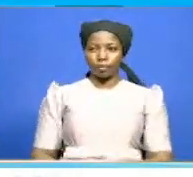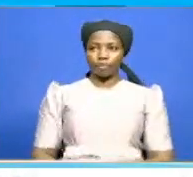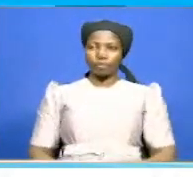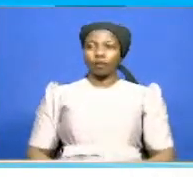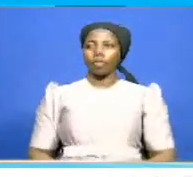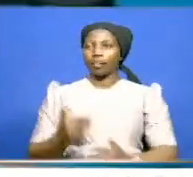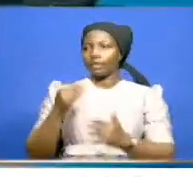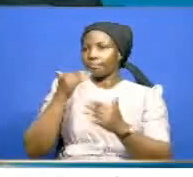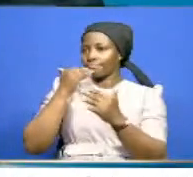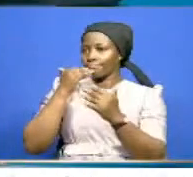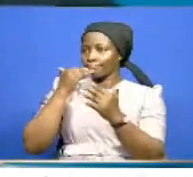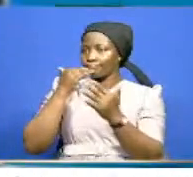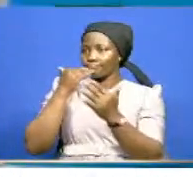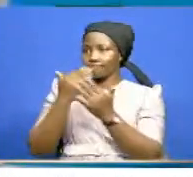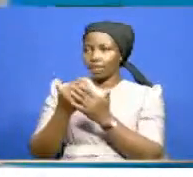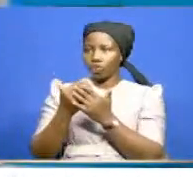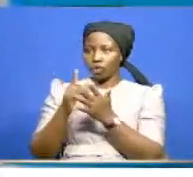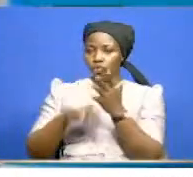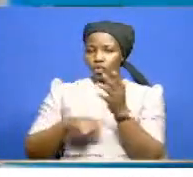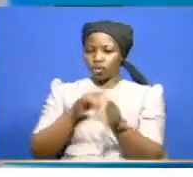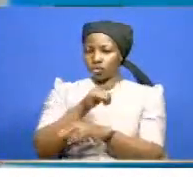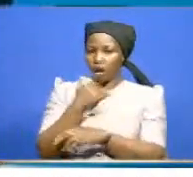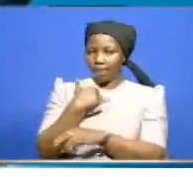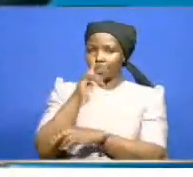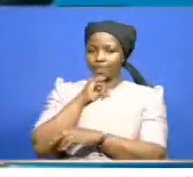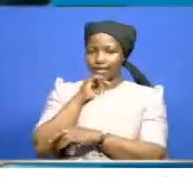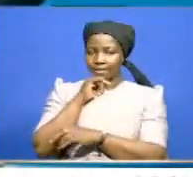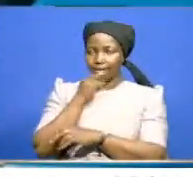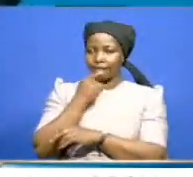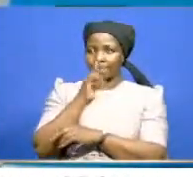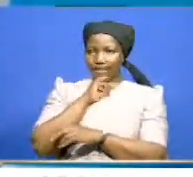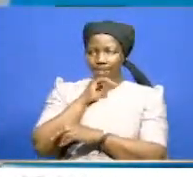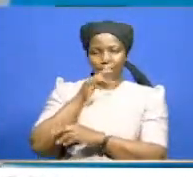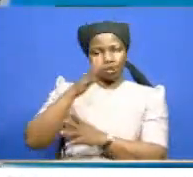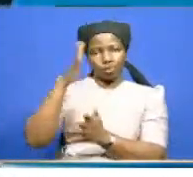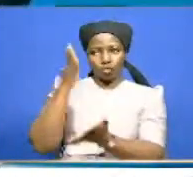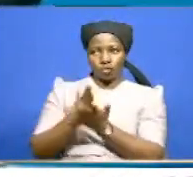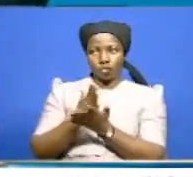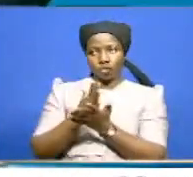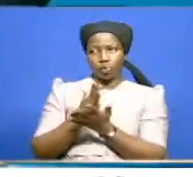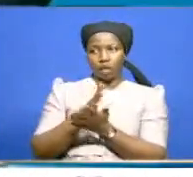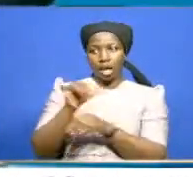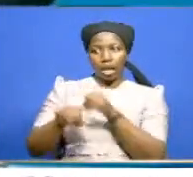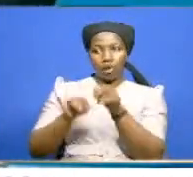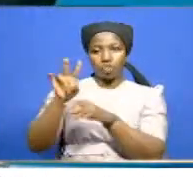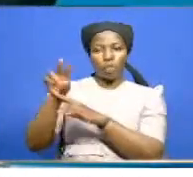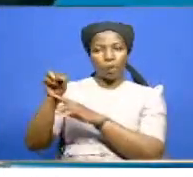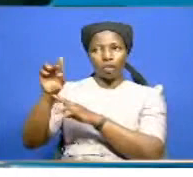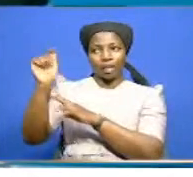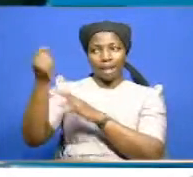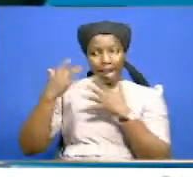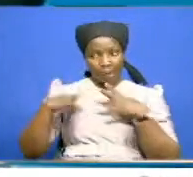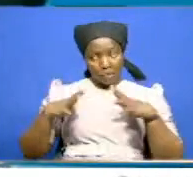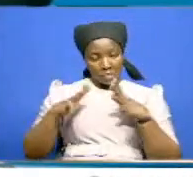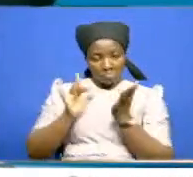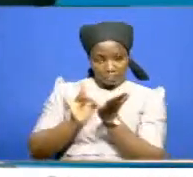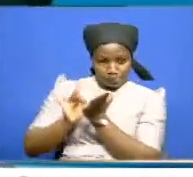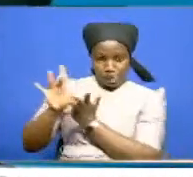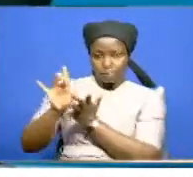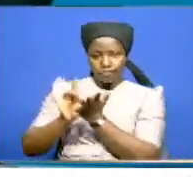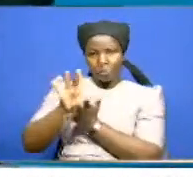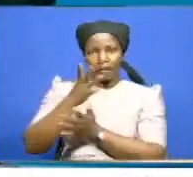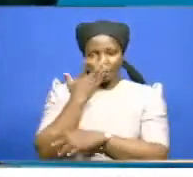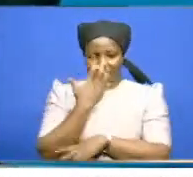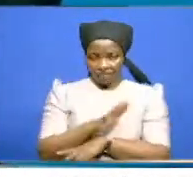Thank you. What you've said is indeed a fact. Around 2 million Kenyans have been laid off. Actually, they